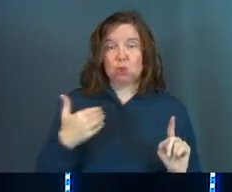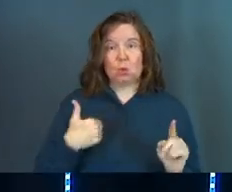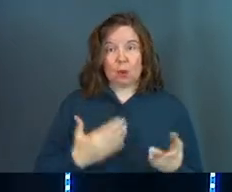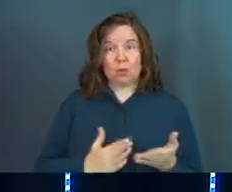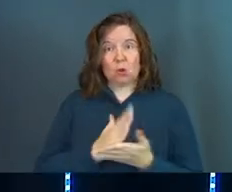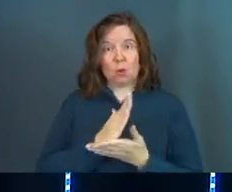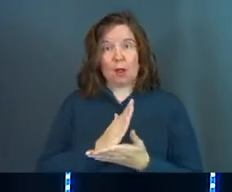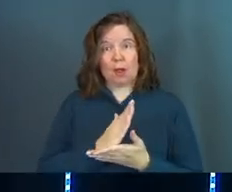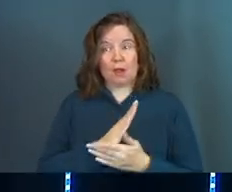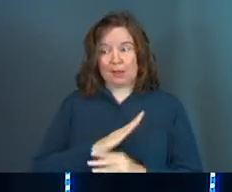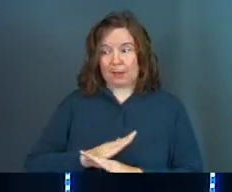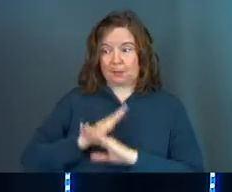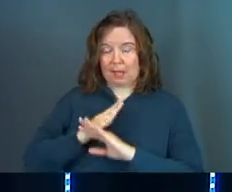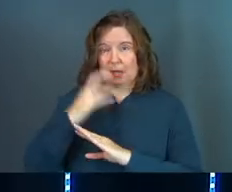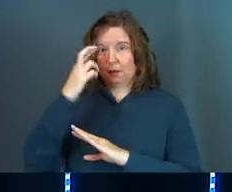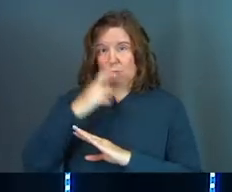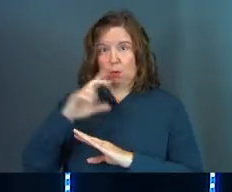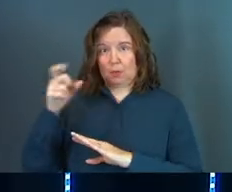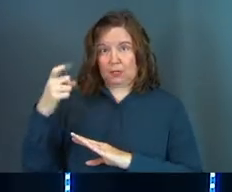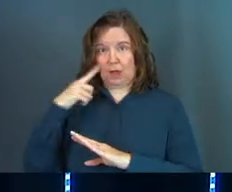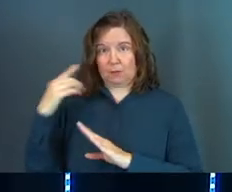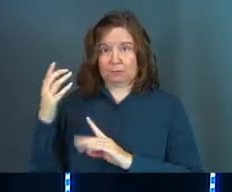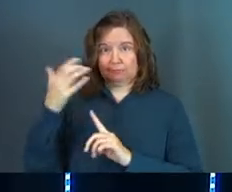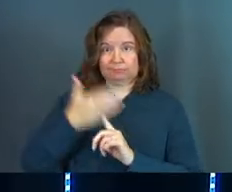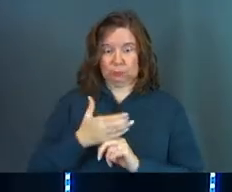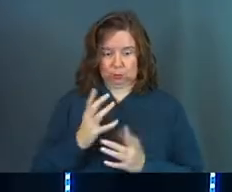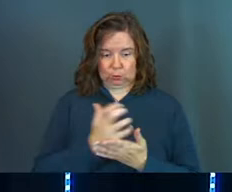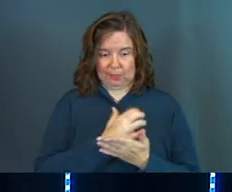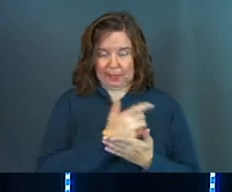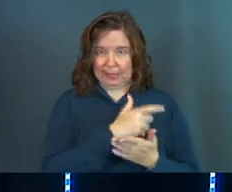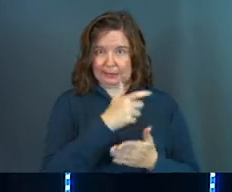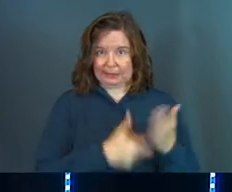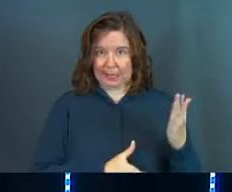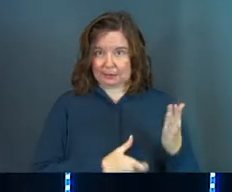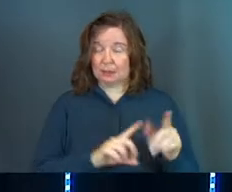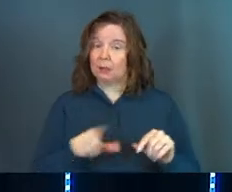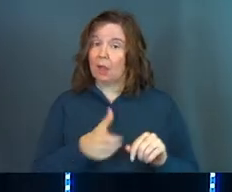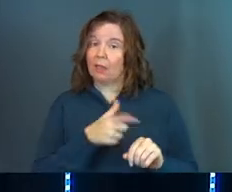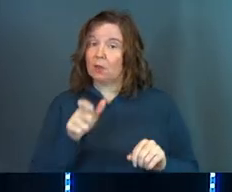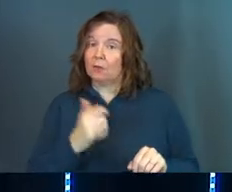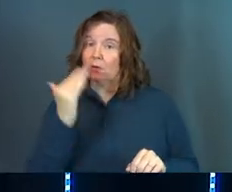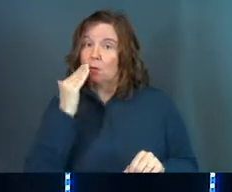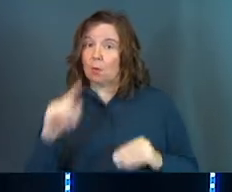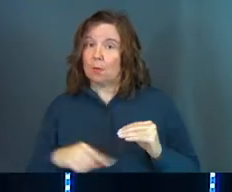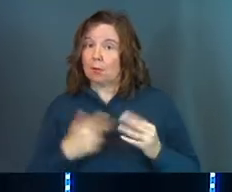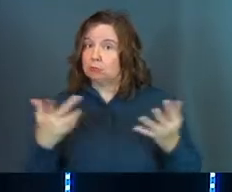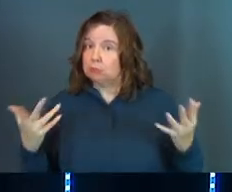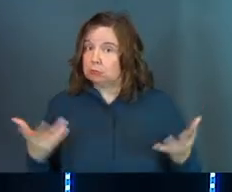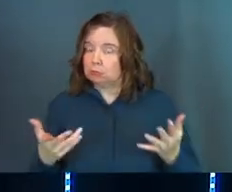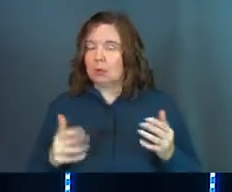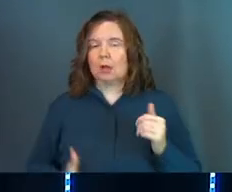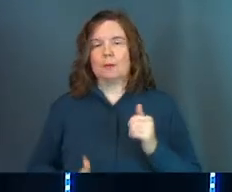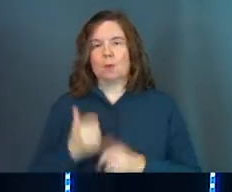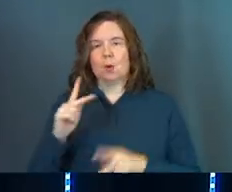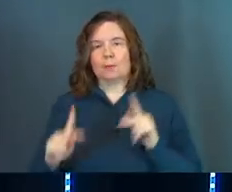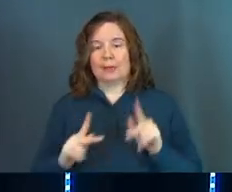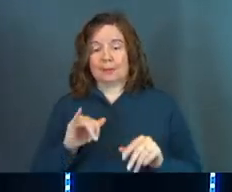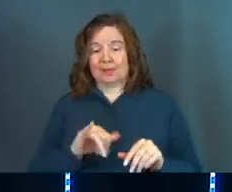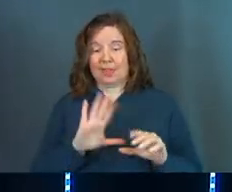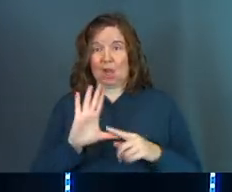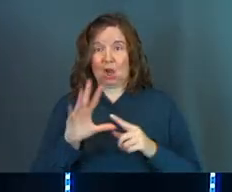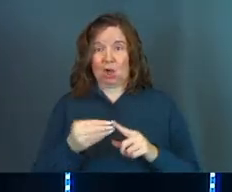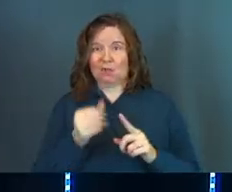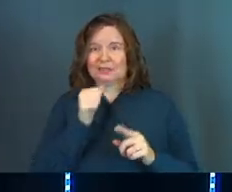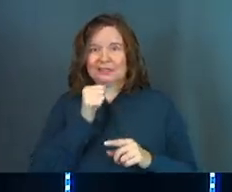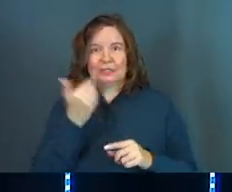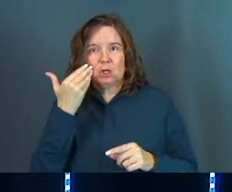had the right and you had the protection of the Roman government to collect taxes there. The other thing that you have to know about it is that most people in that